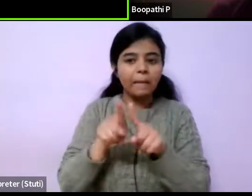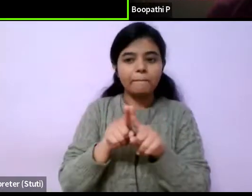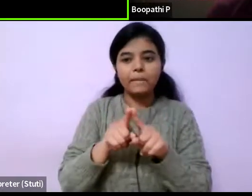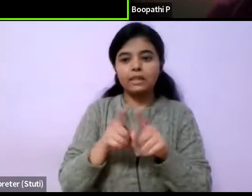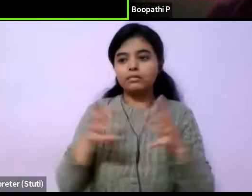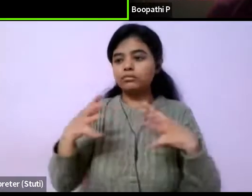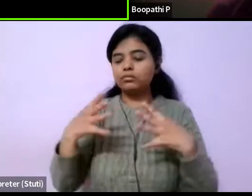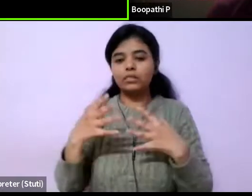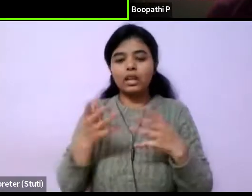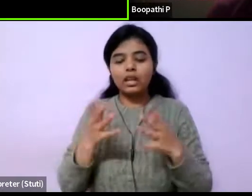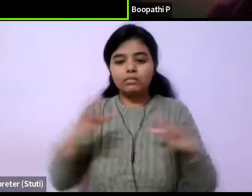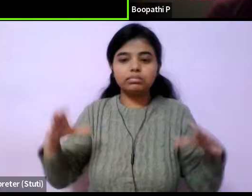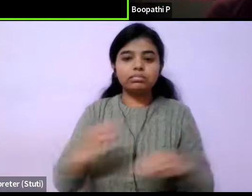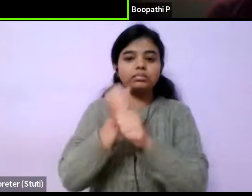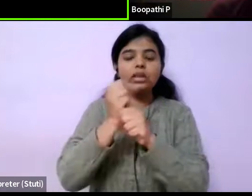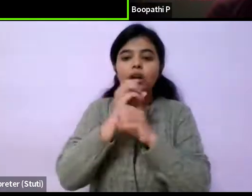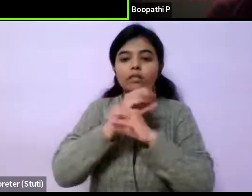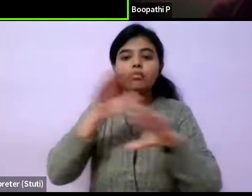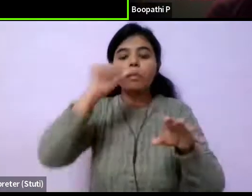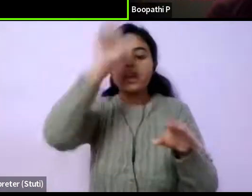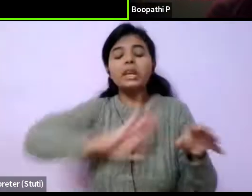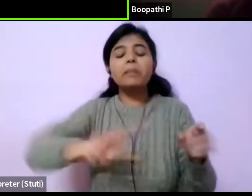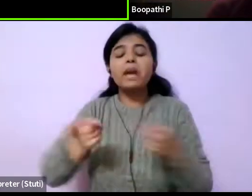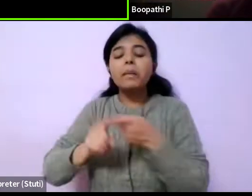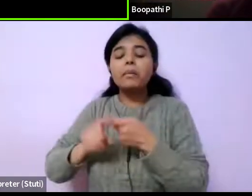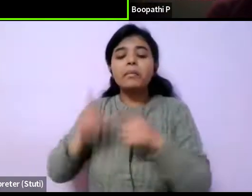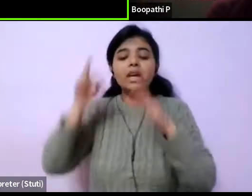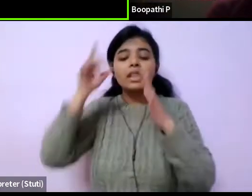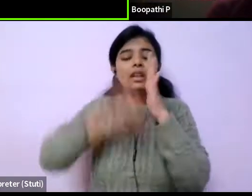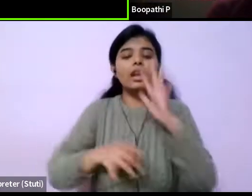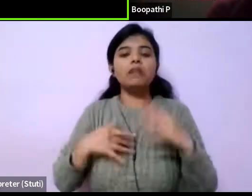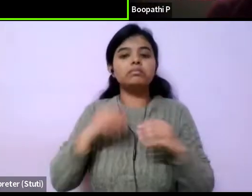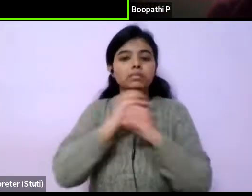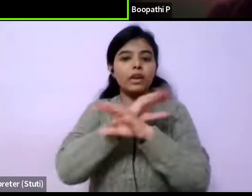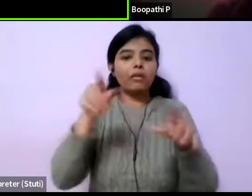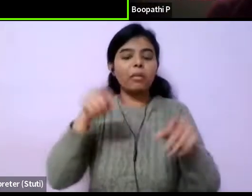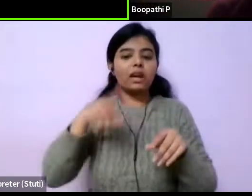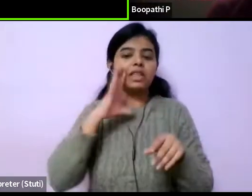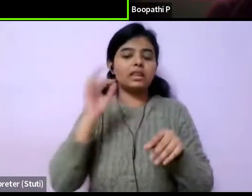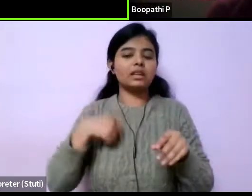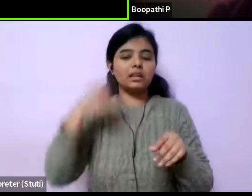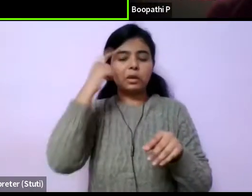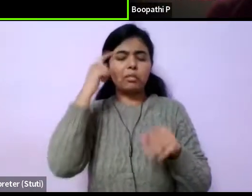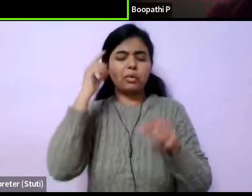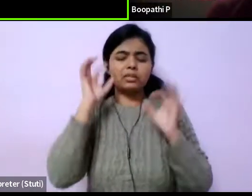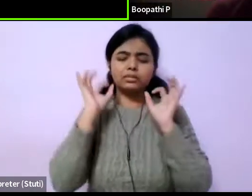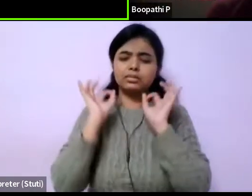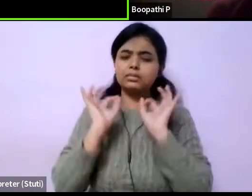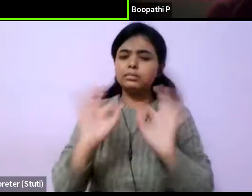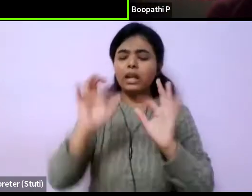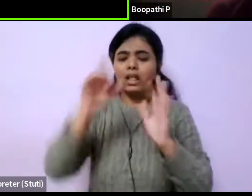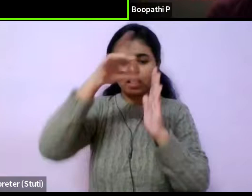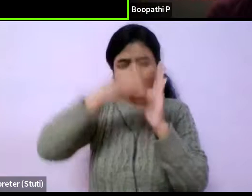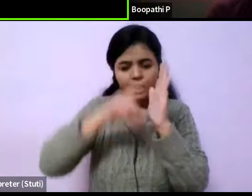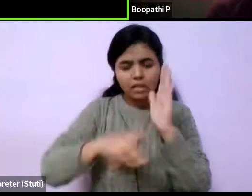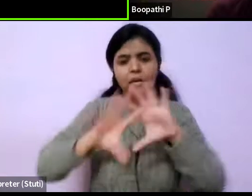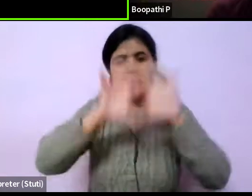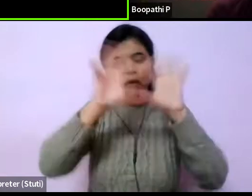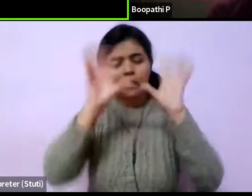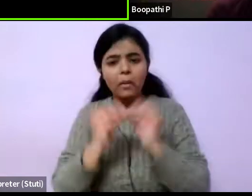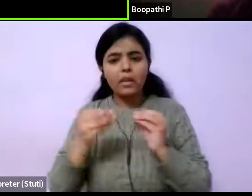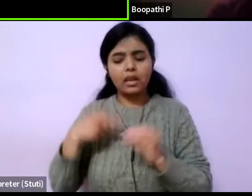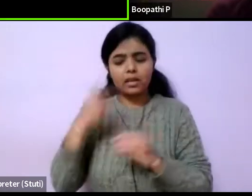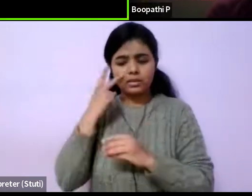of what is going on in this country. So this is very important also in a certain way to look at this kind of